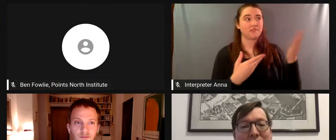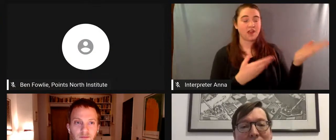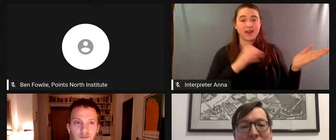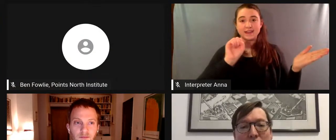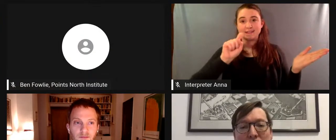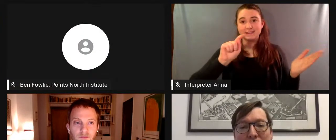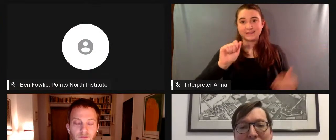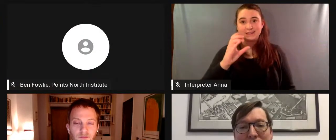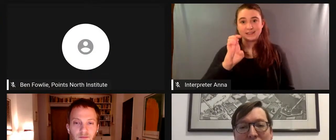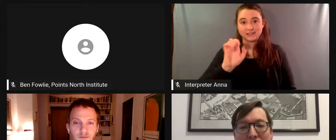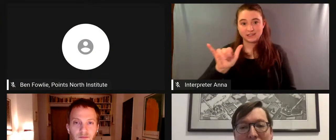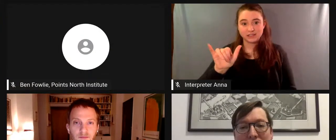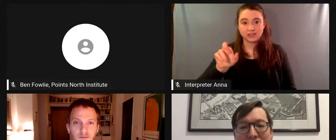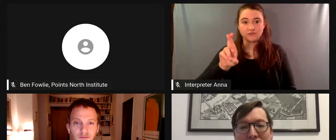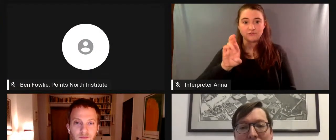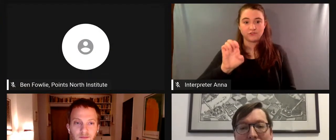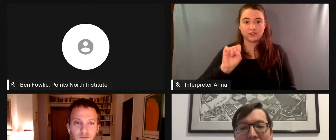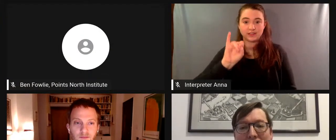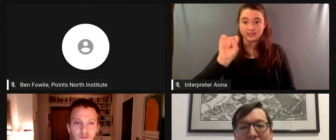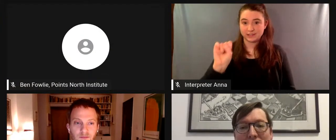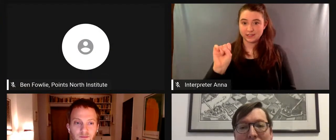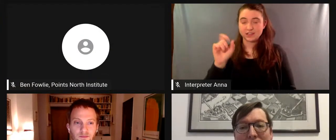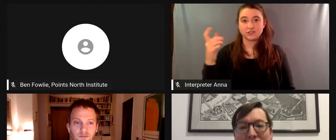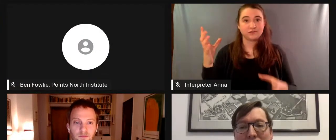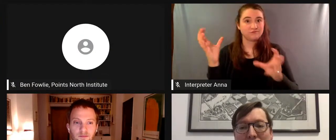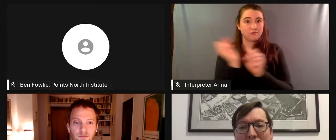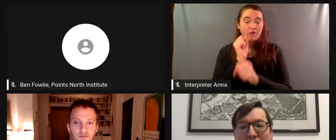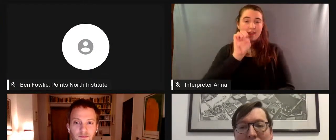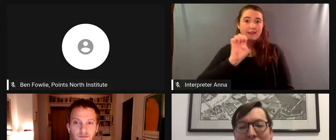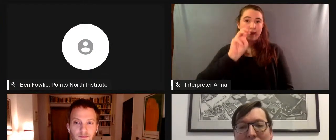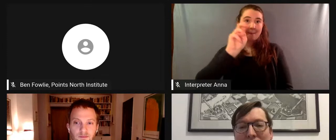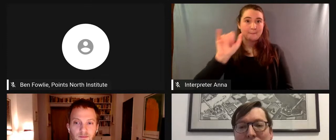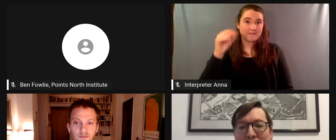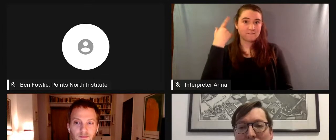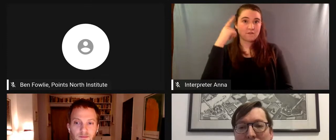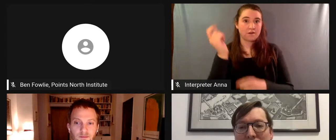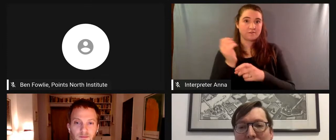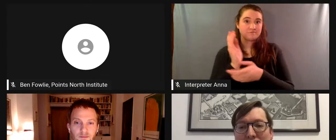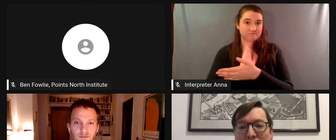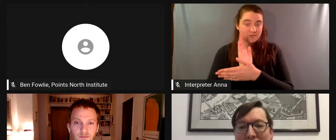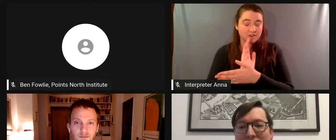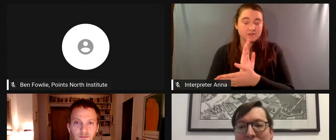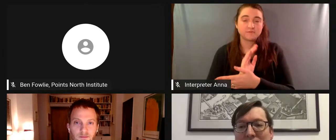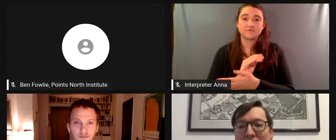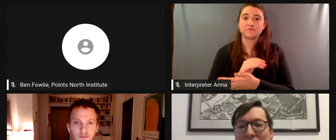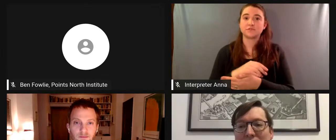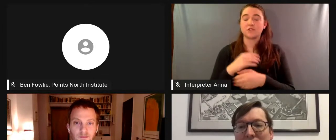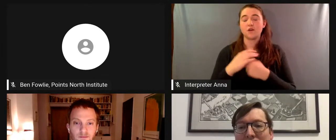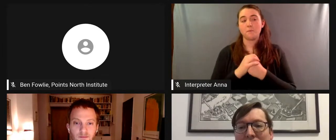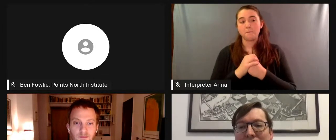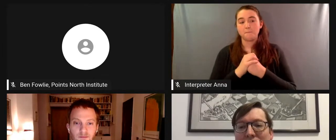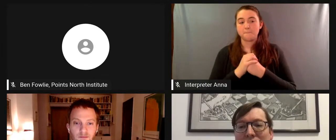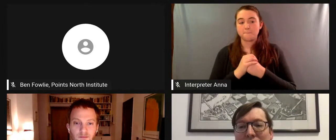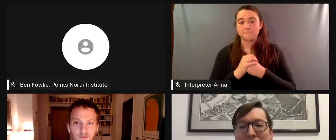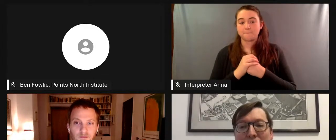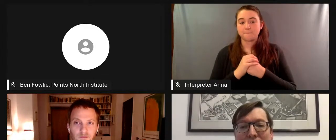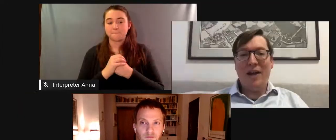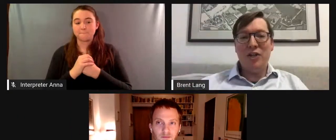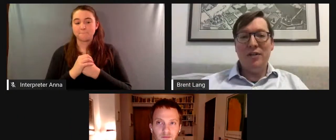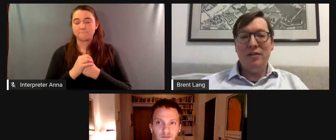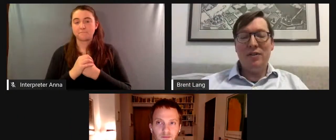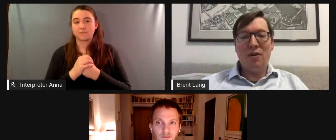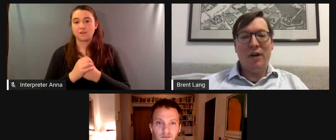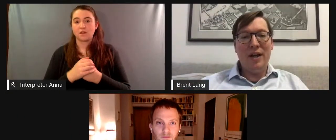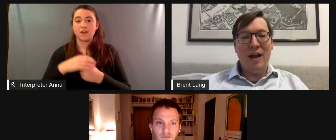stacy's an emmy award-winning filmmaker uh among her uh films her credits uh is the